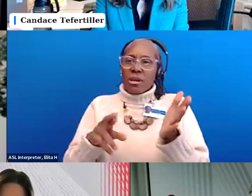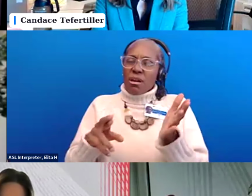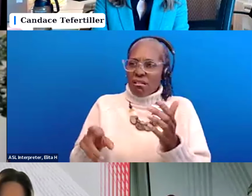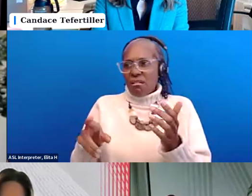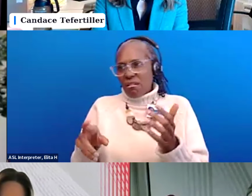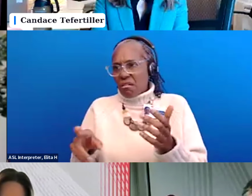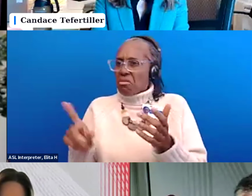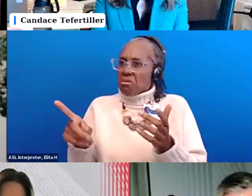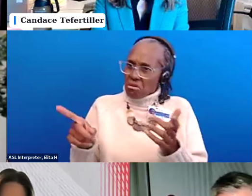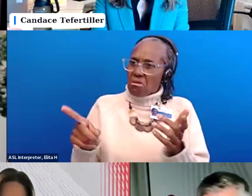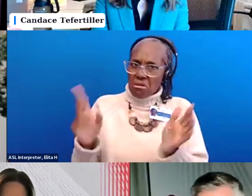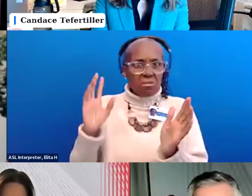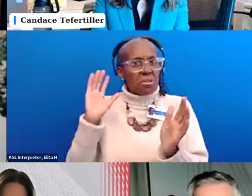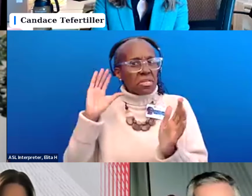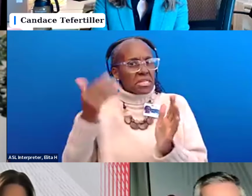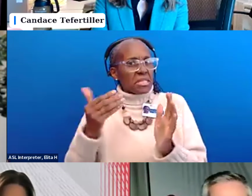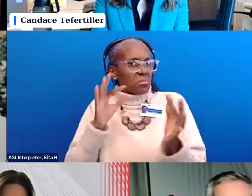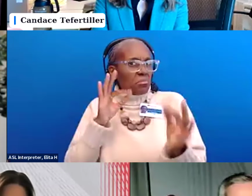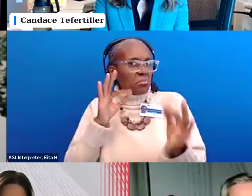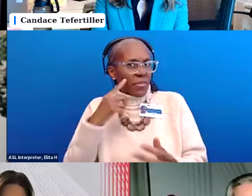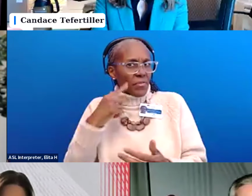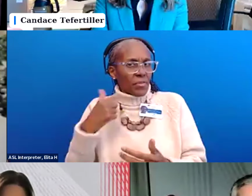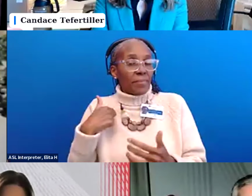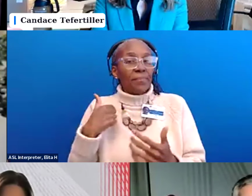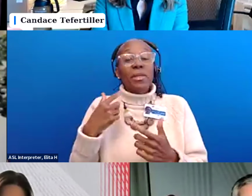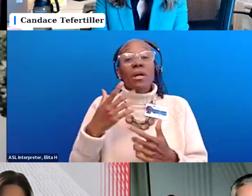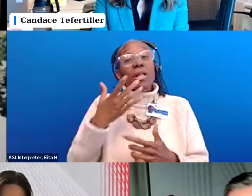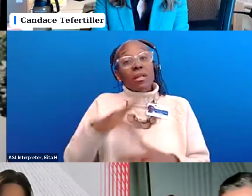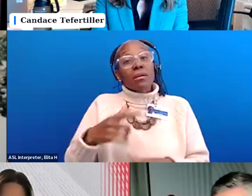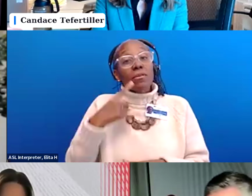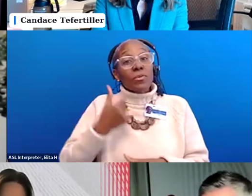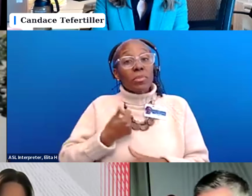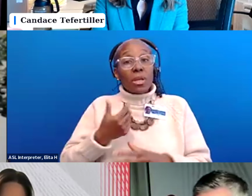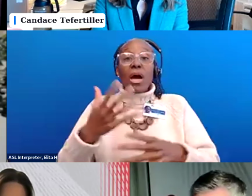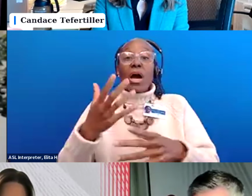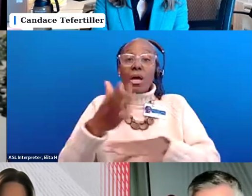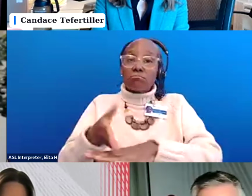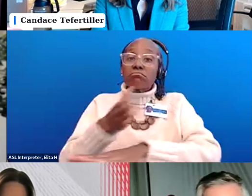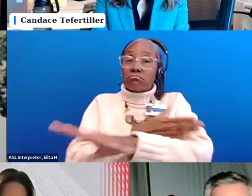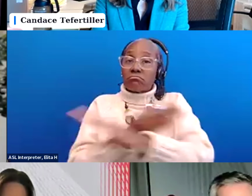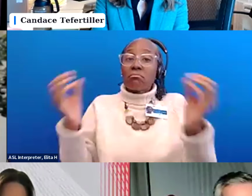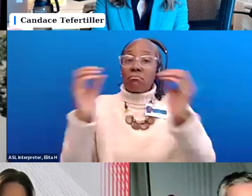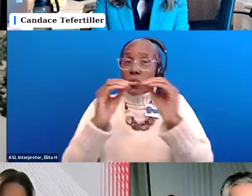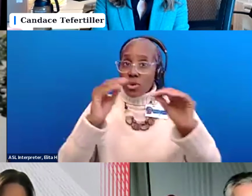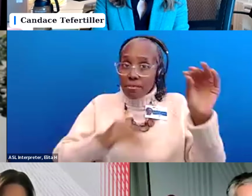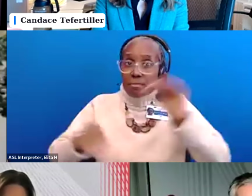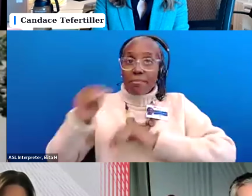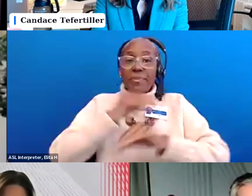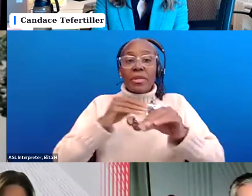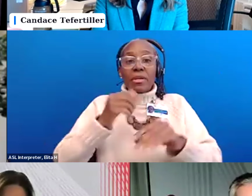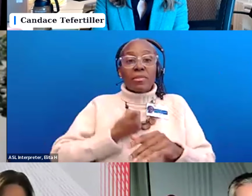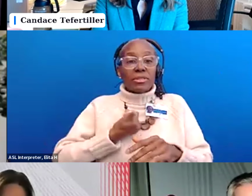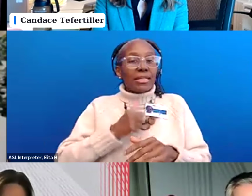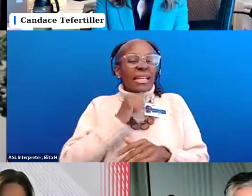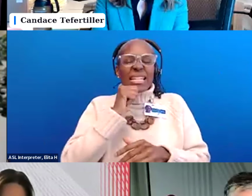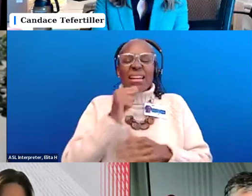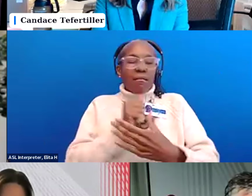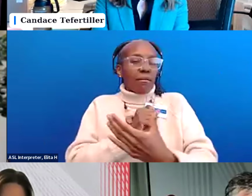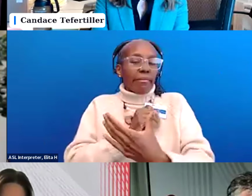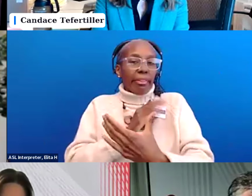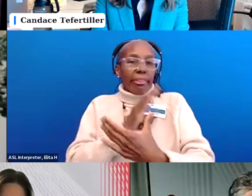like a perfect fit for me. I've been able and fortunate enough to regain quite a bit of mobility. So it being a